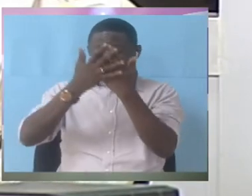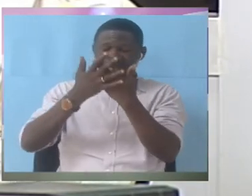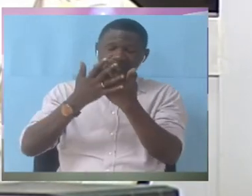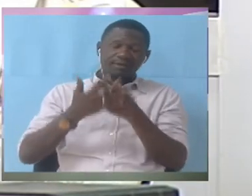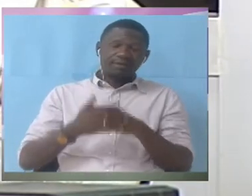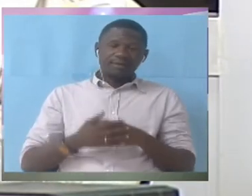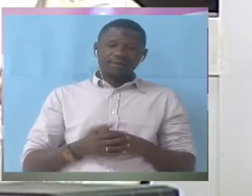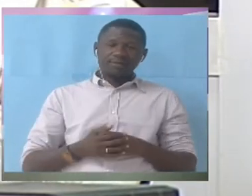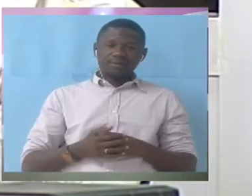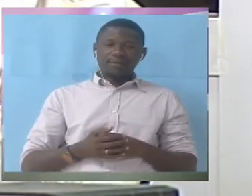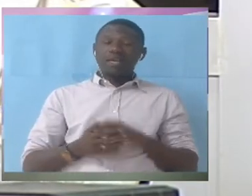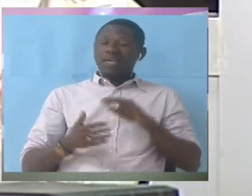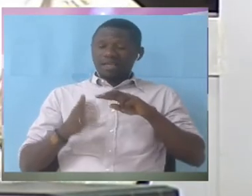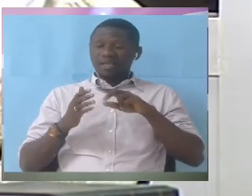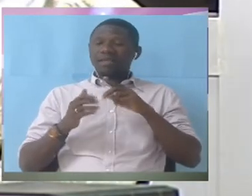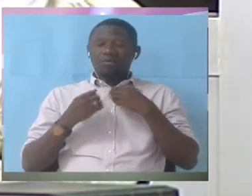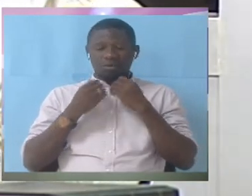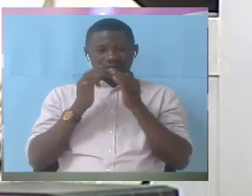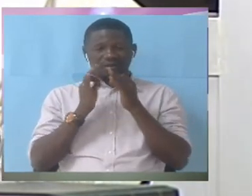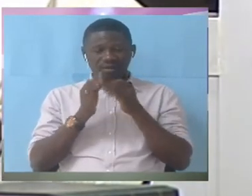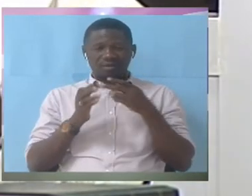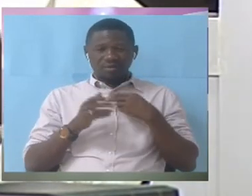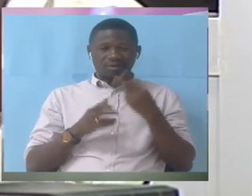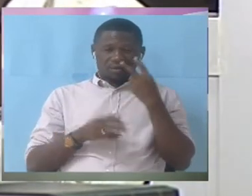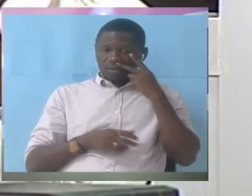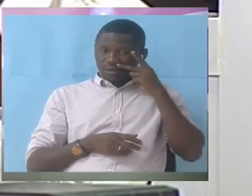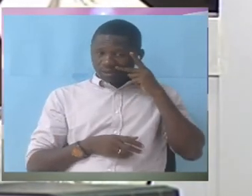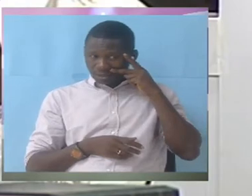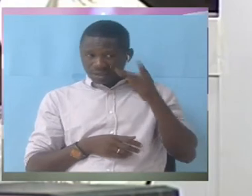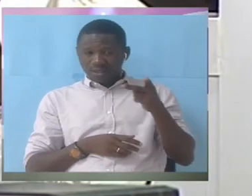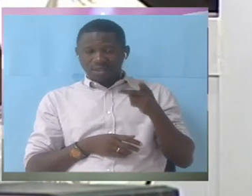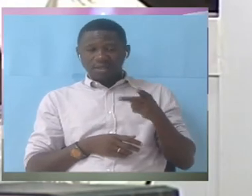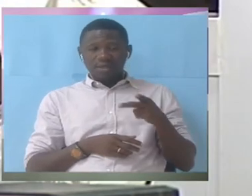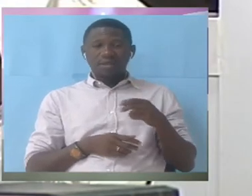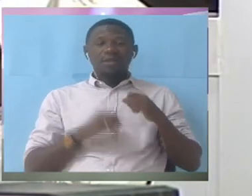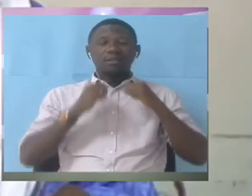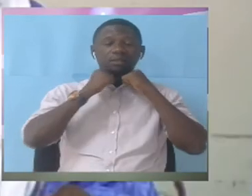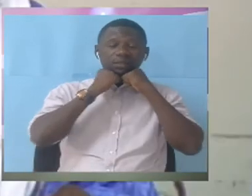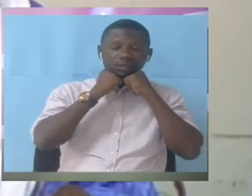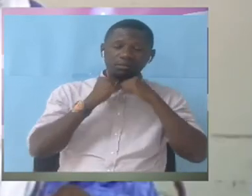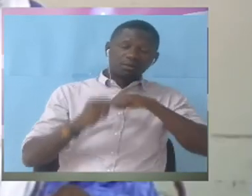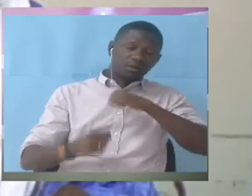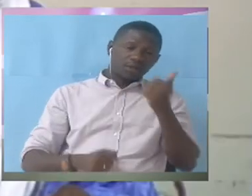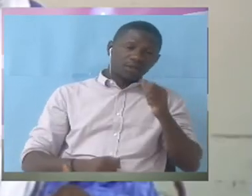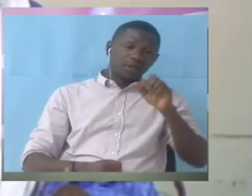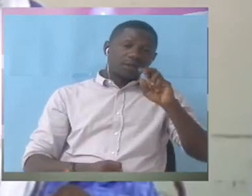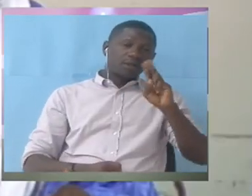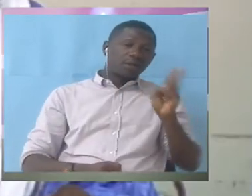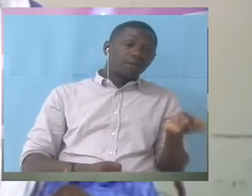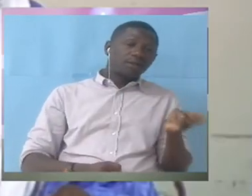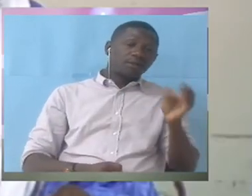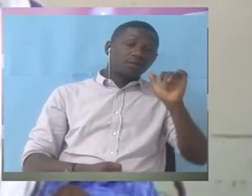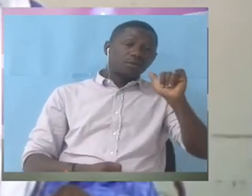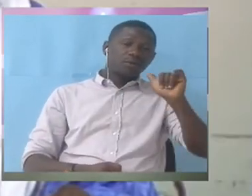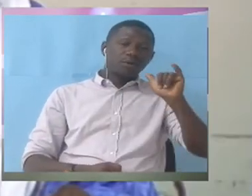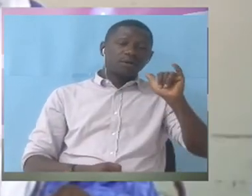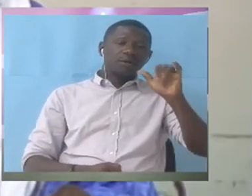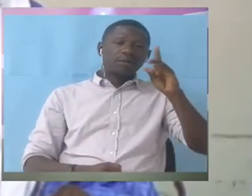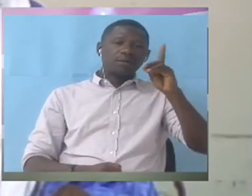Haidara being dragged into the prisons. Wa ci la ma dal dina ma am nañ gande Sana Sabali